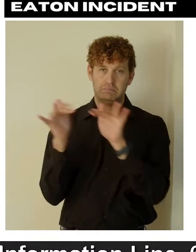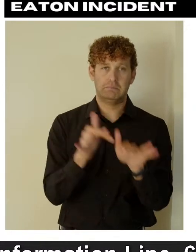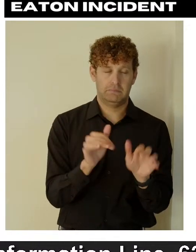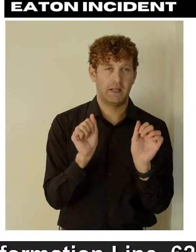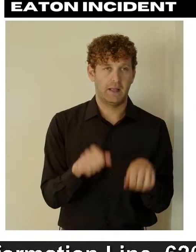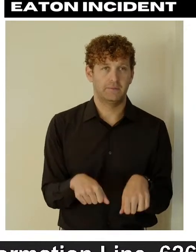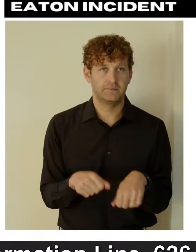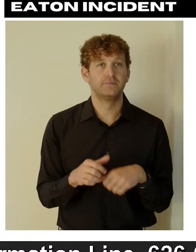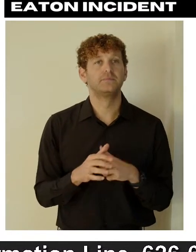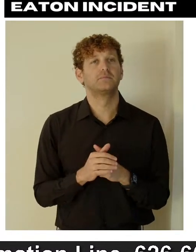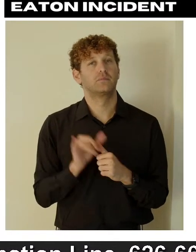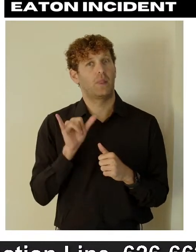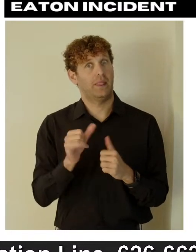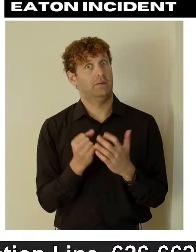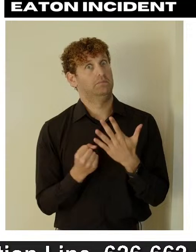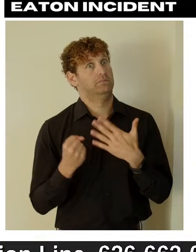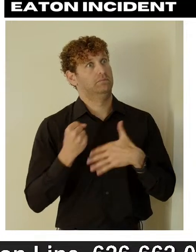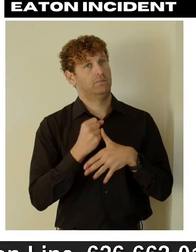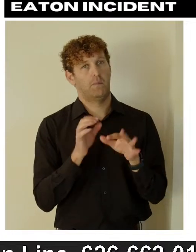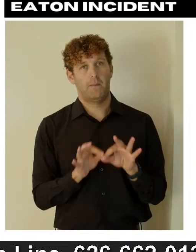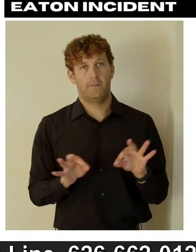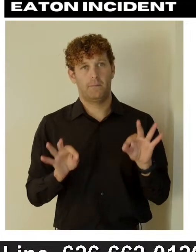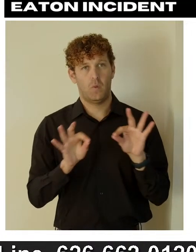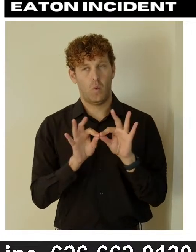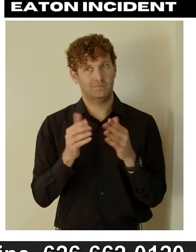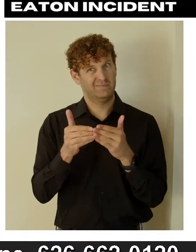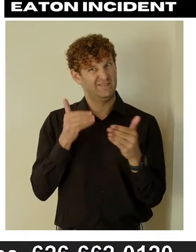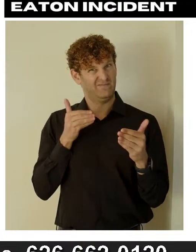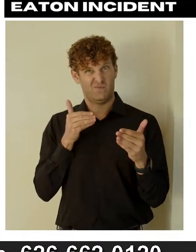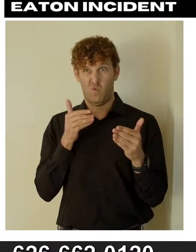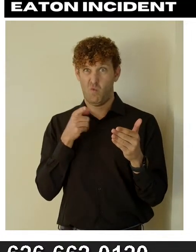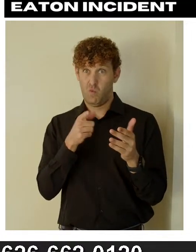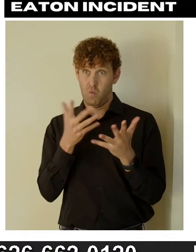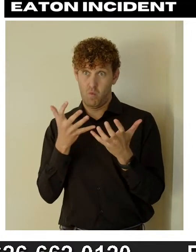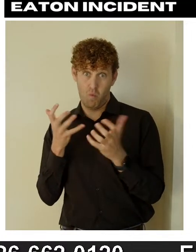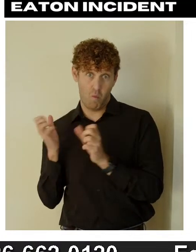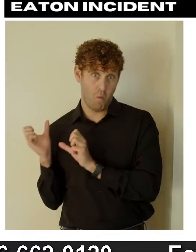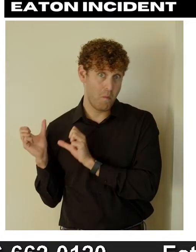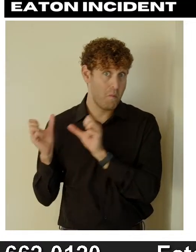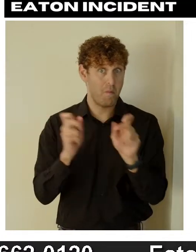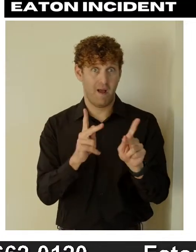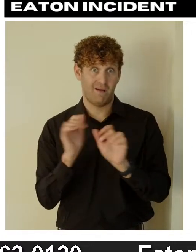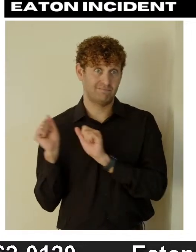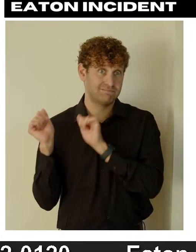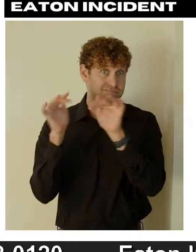trying to get people back to their residence, but we want to make sure that that area is safe before we do so.